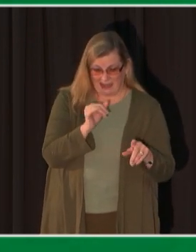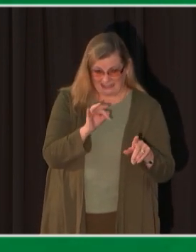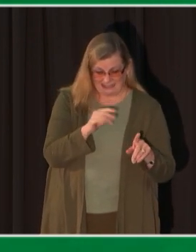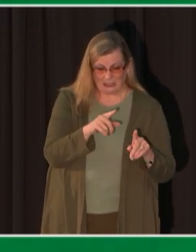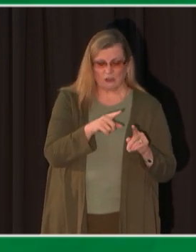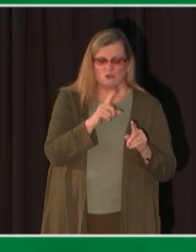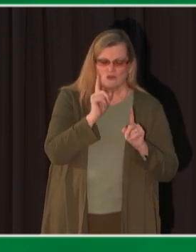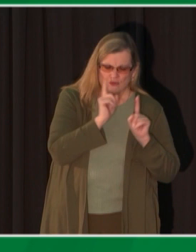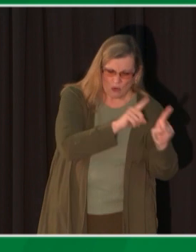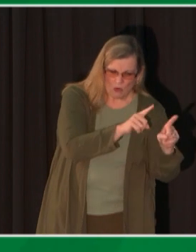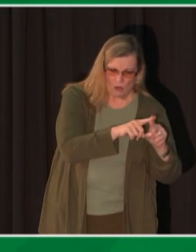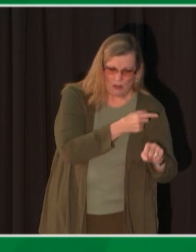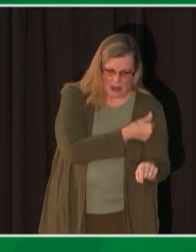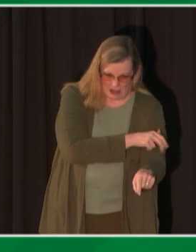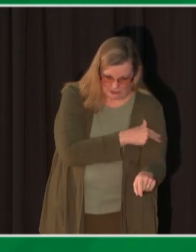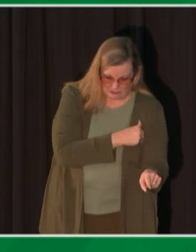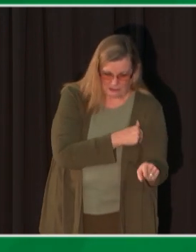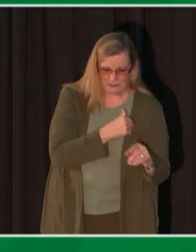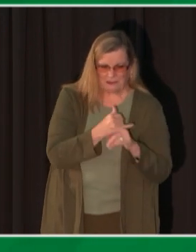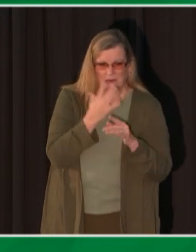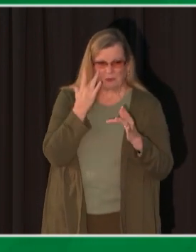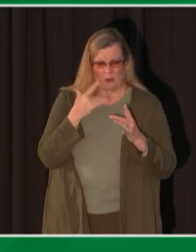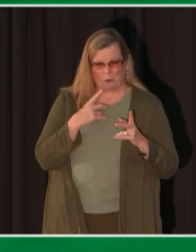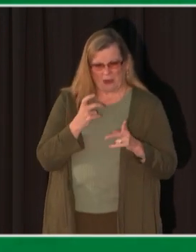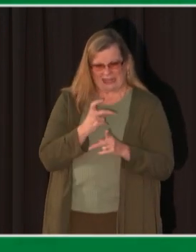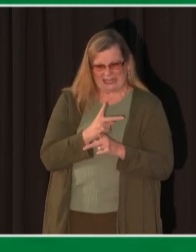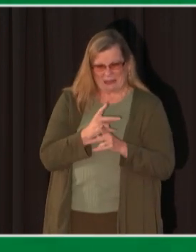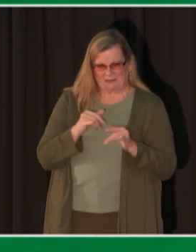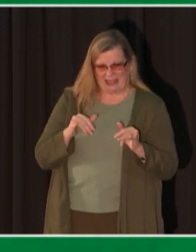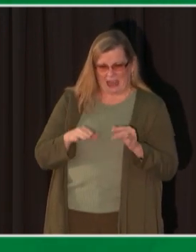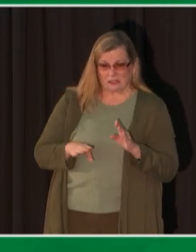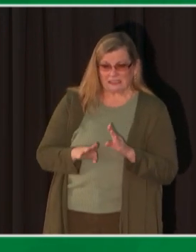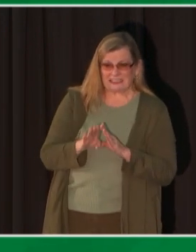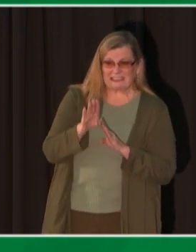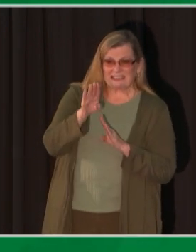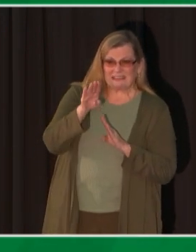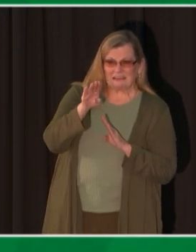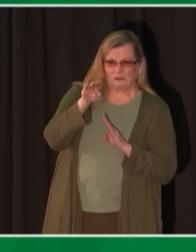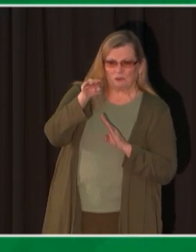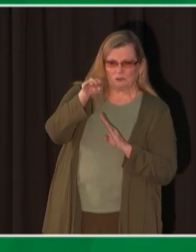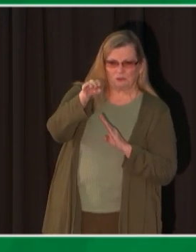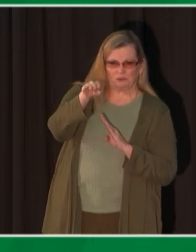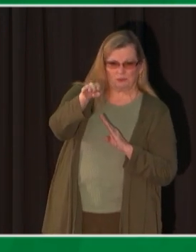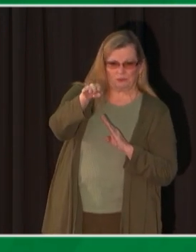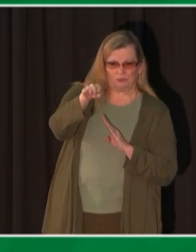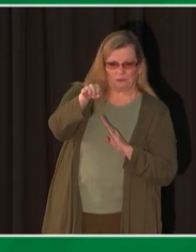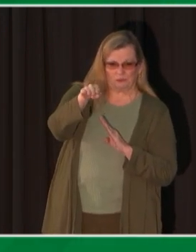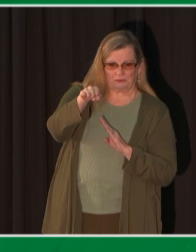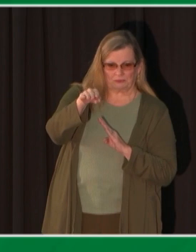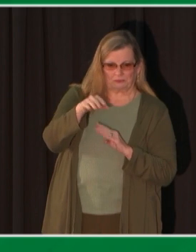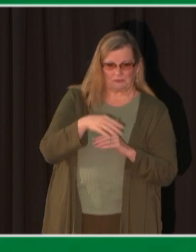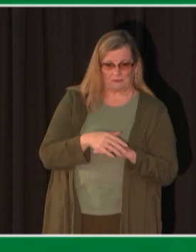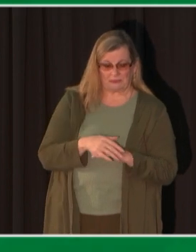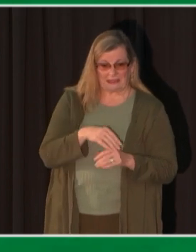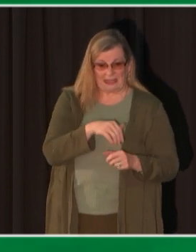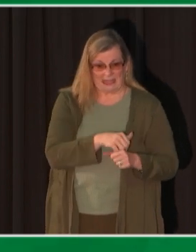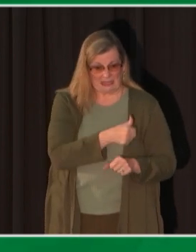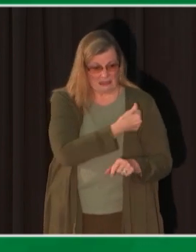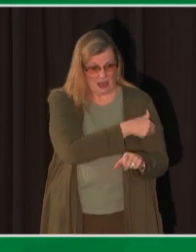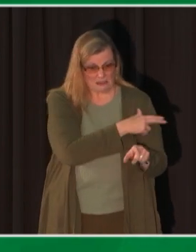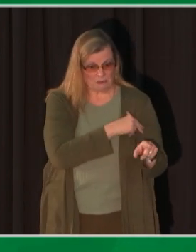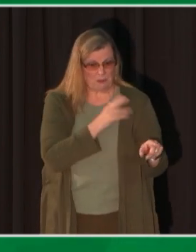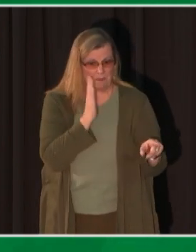to continue working together to reduce infections and keep hospital beds open for people who need